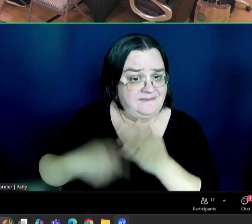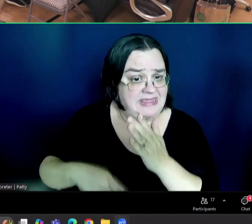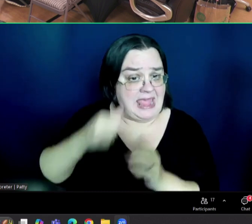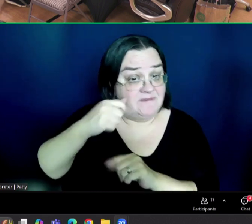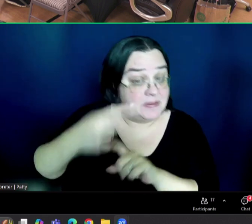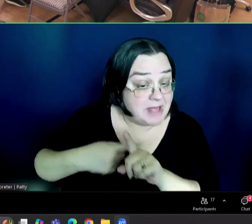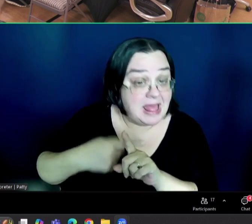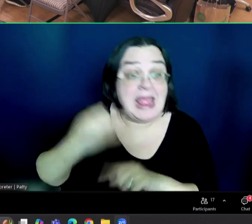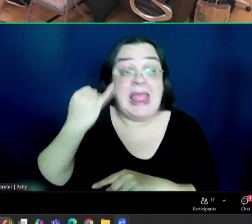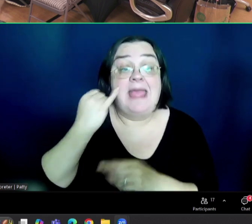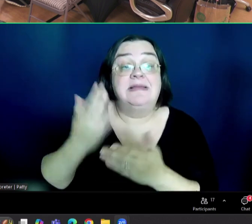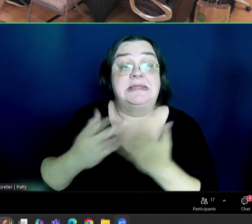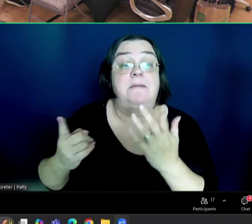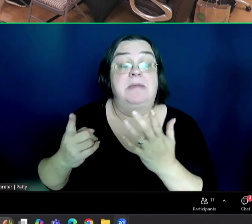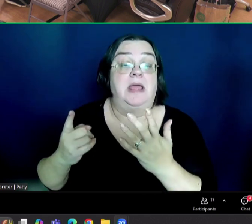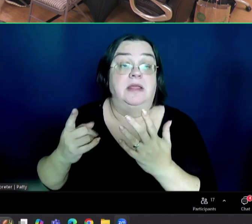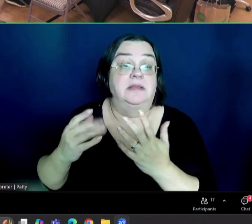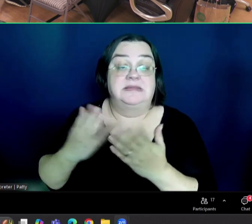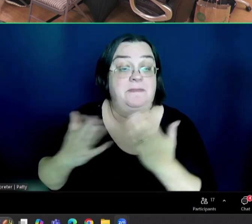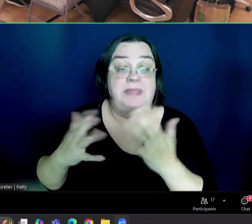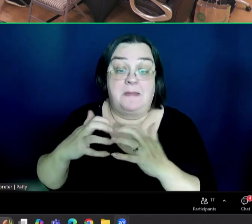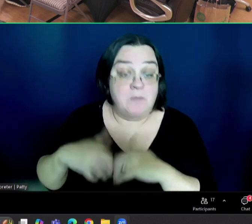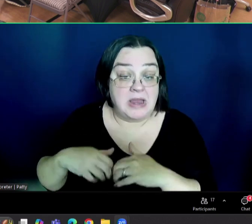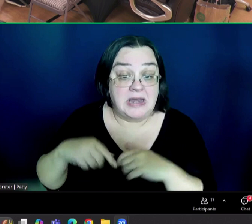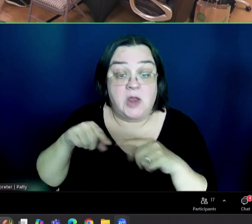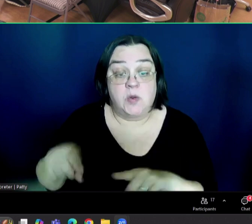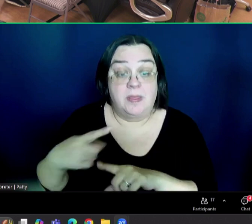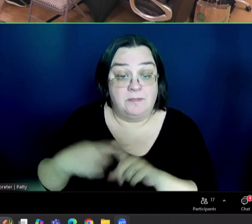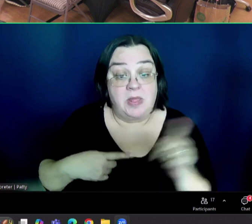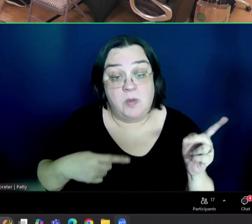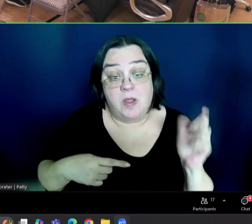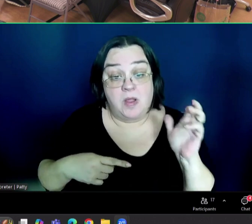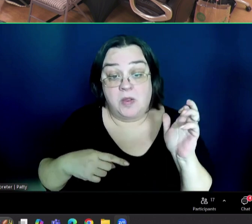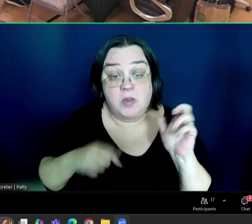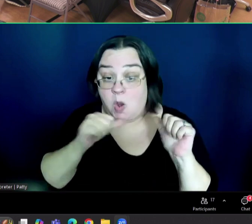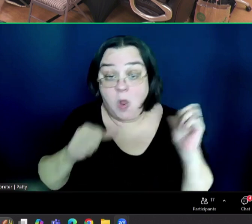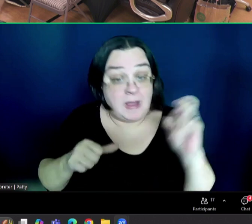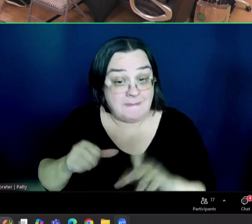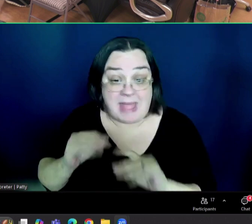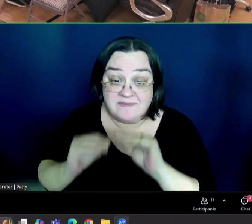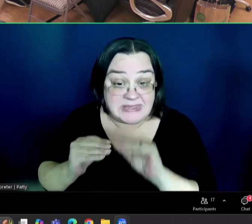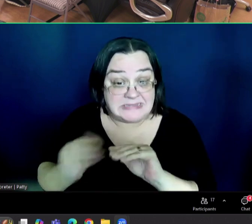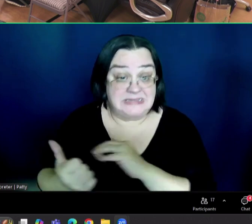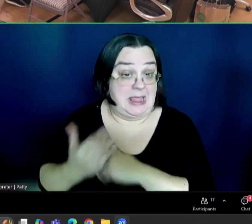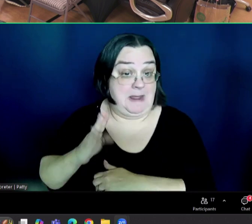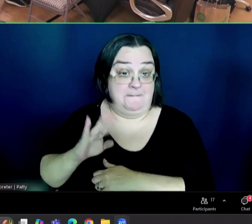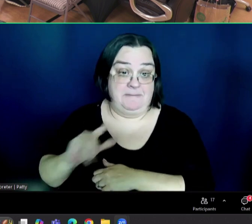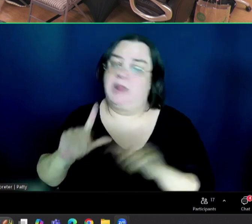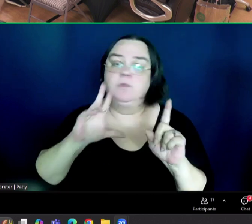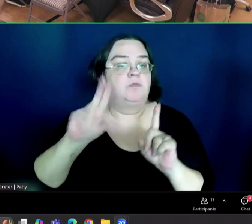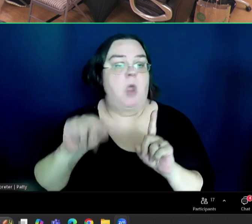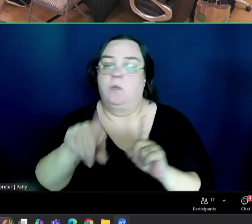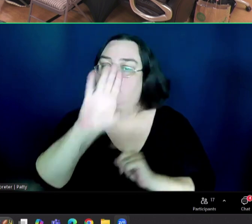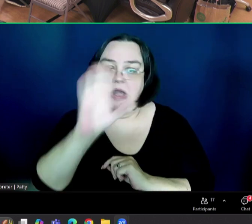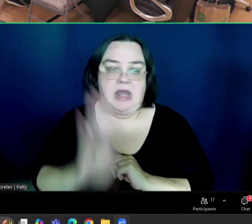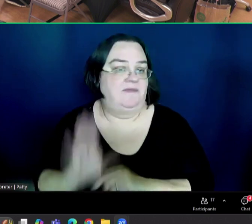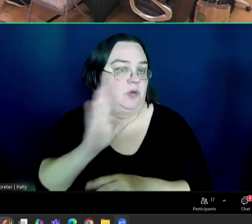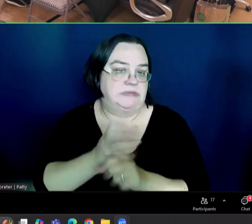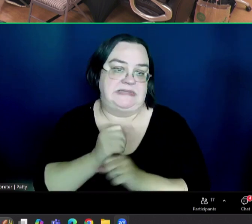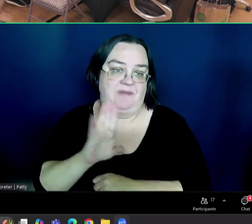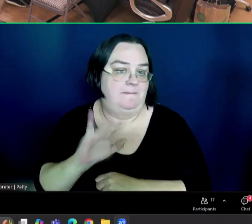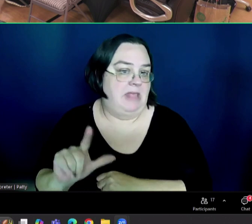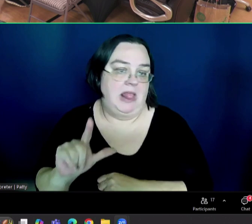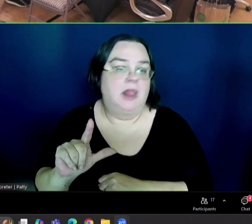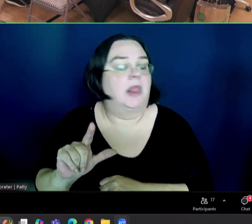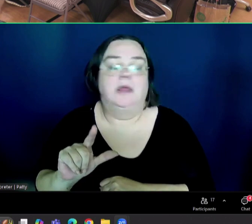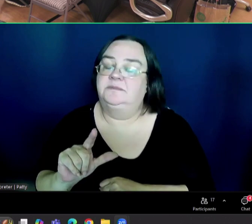something breaks down during the month, y'all don't come back, fix it, send us a bill for that? No, you will never receive a bill. That's